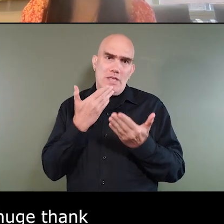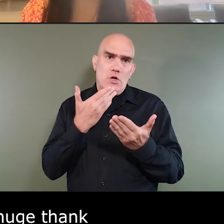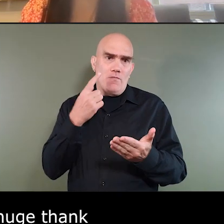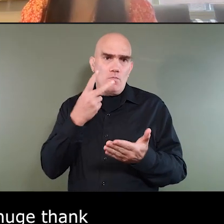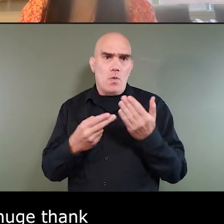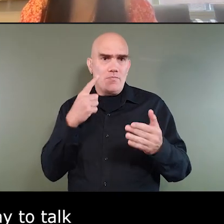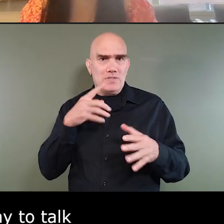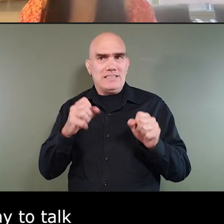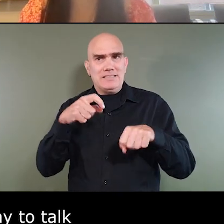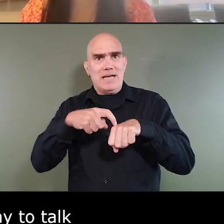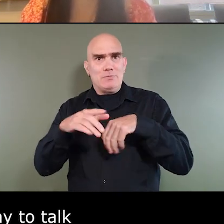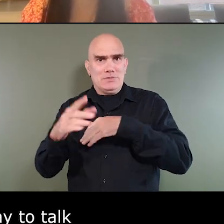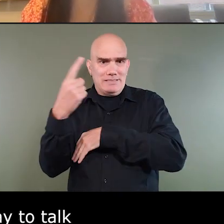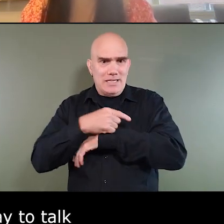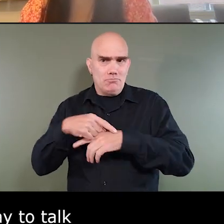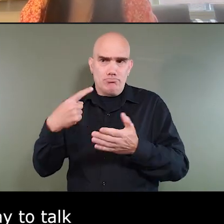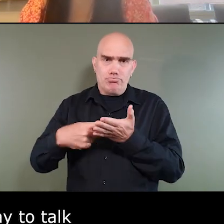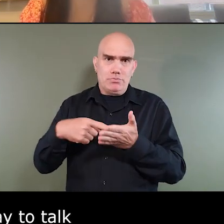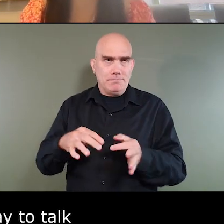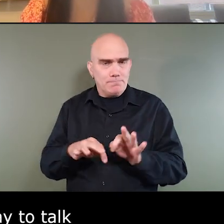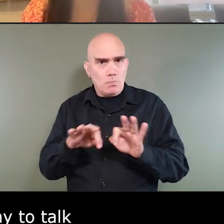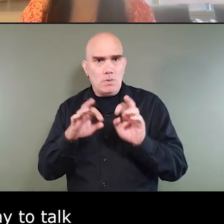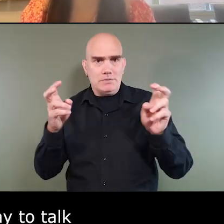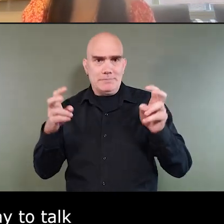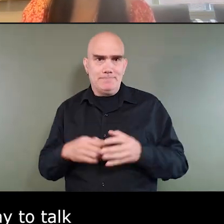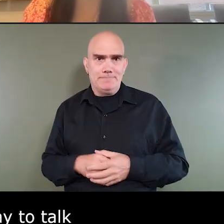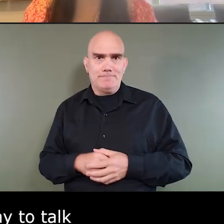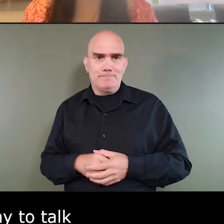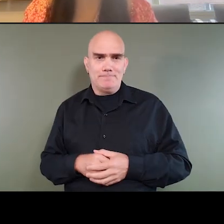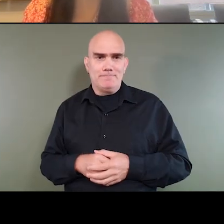you for taking the time out of your day to talk about this